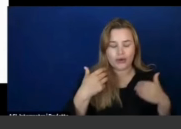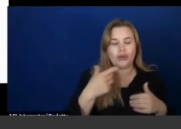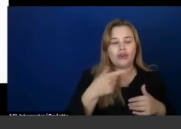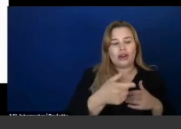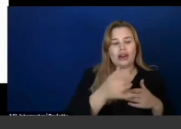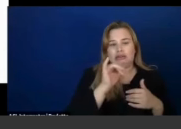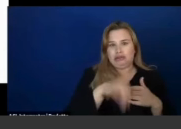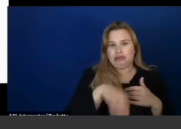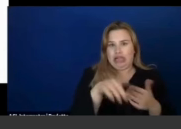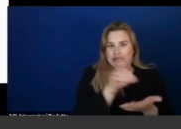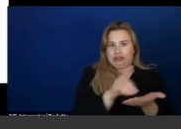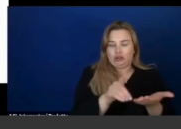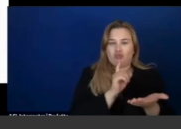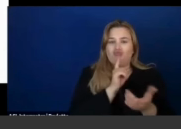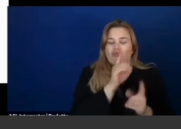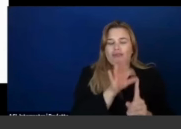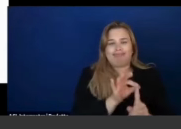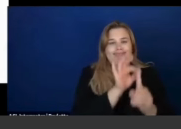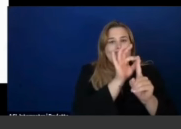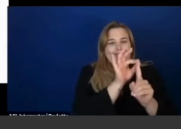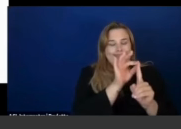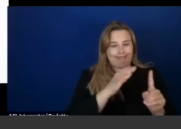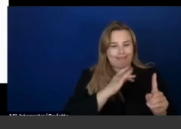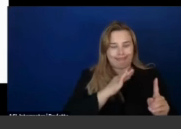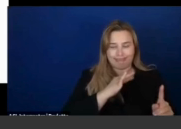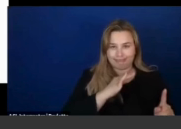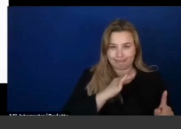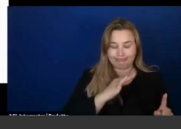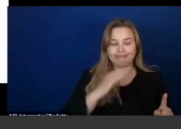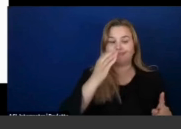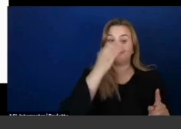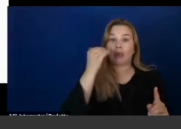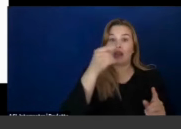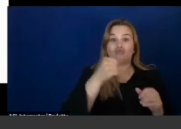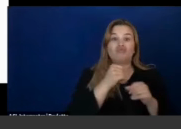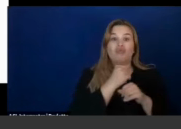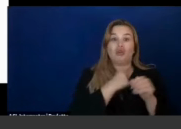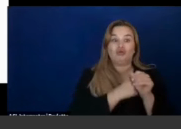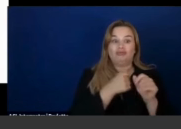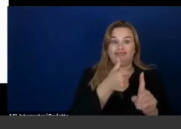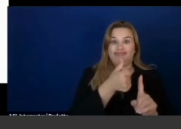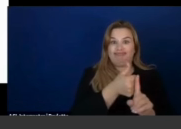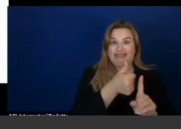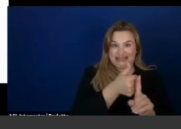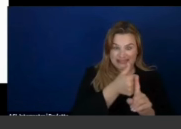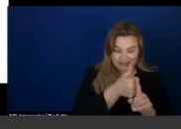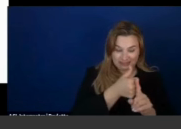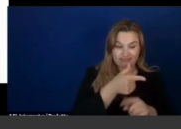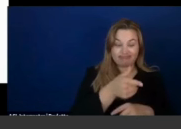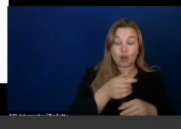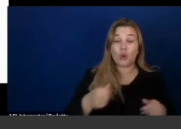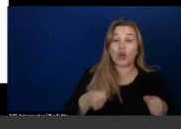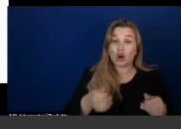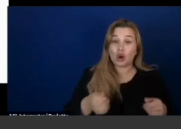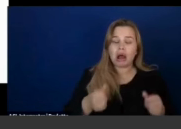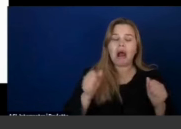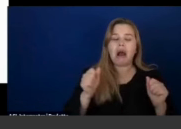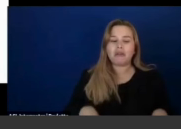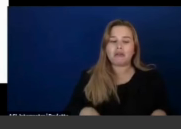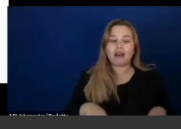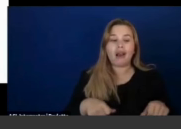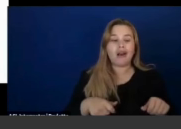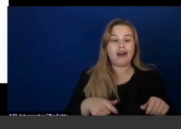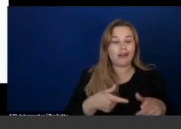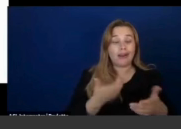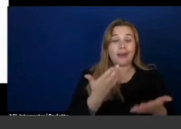this particular design really special, because the structure of the seating itself allows for wheelchair users to pull up alongside a